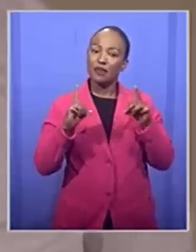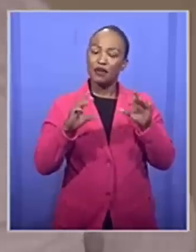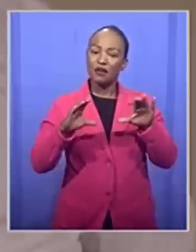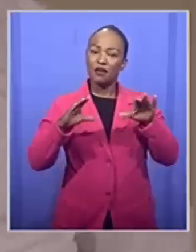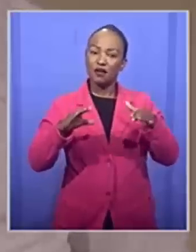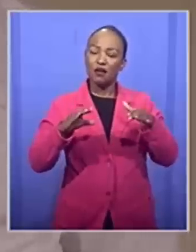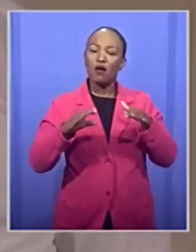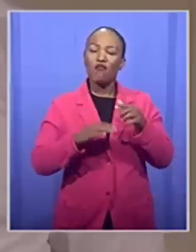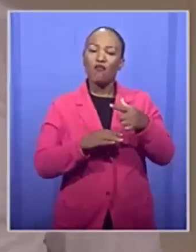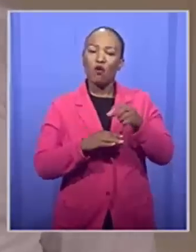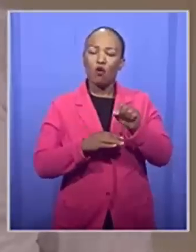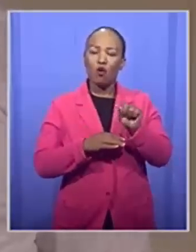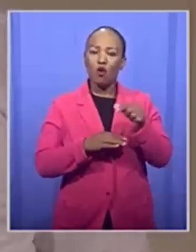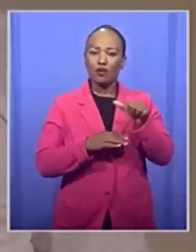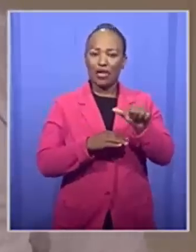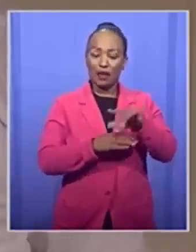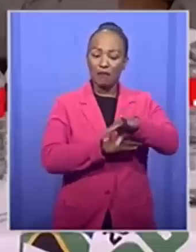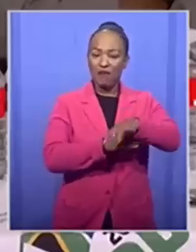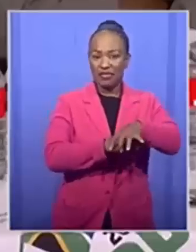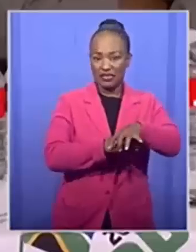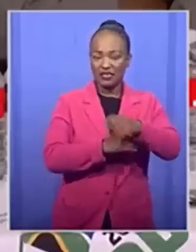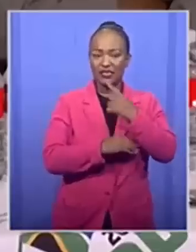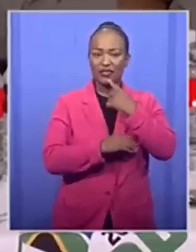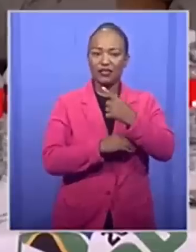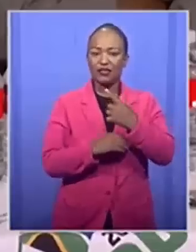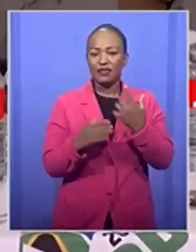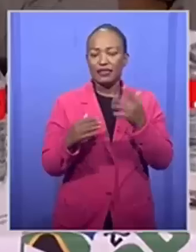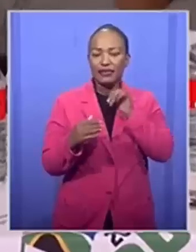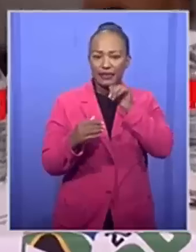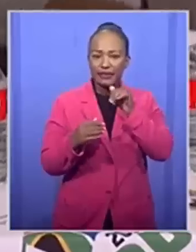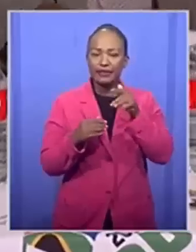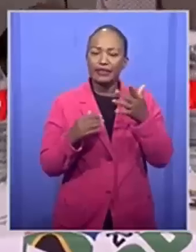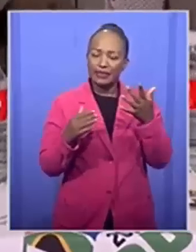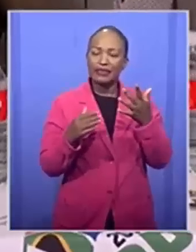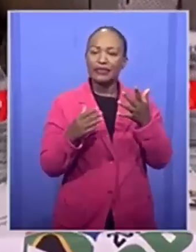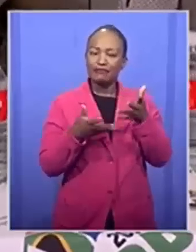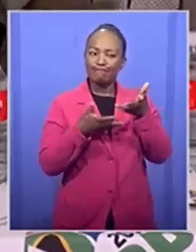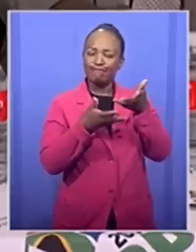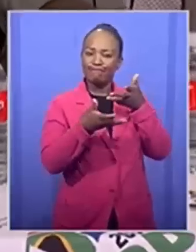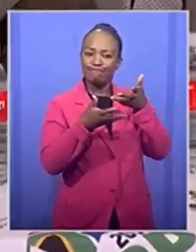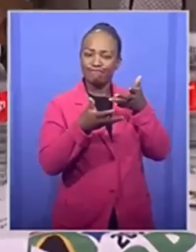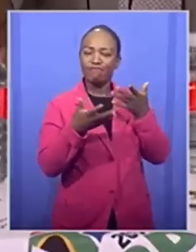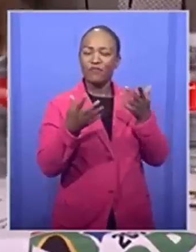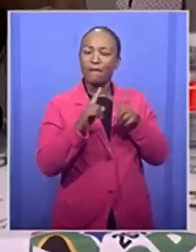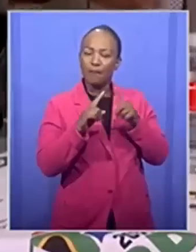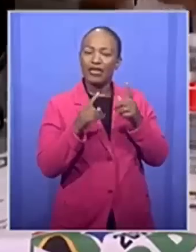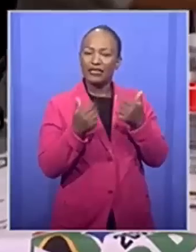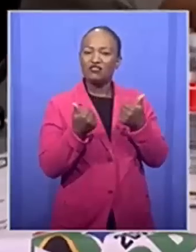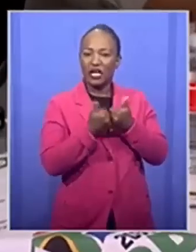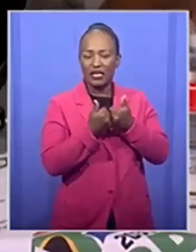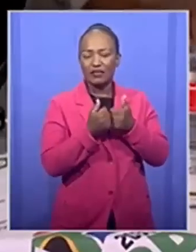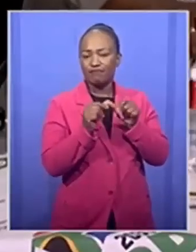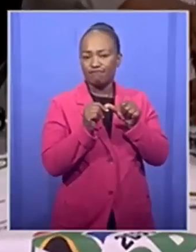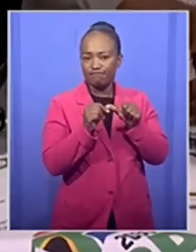ya setso mo profenseng ba re le fa ditsereganyo dintsi di le teng go santse go na le dikgwetlho di le